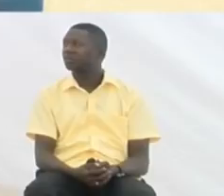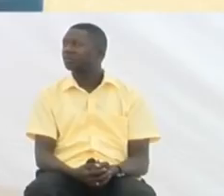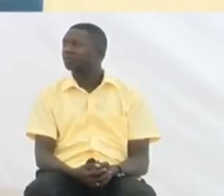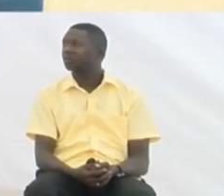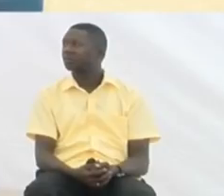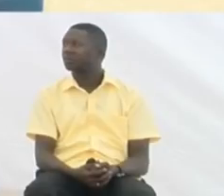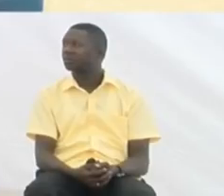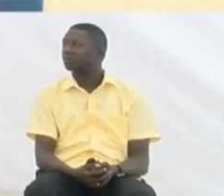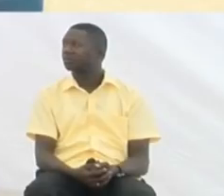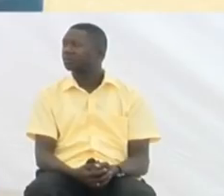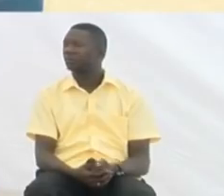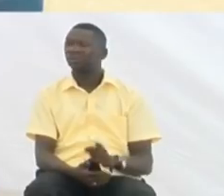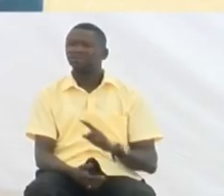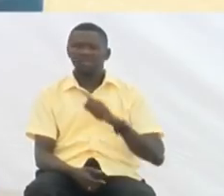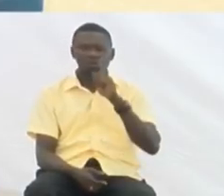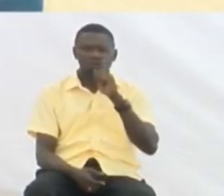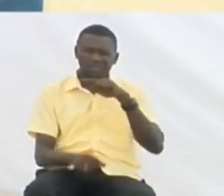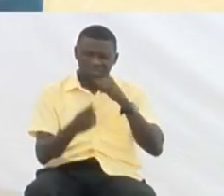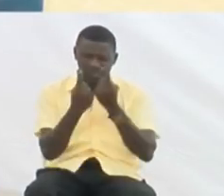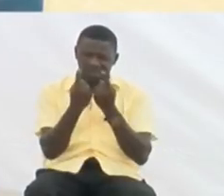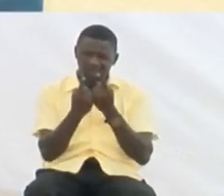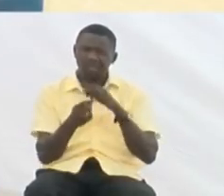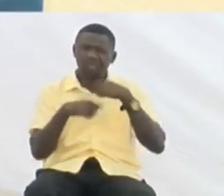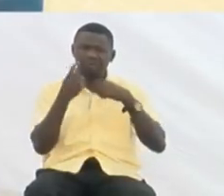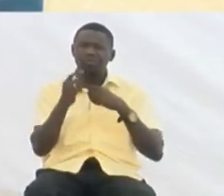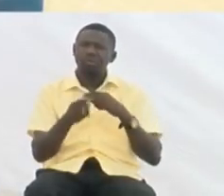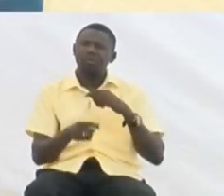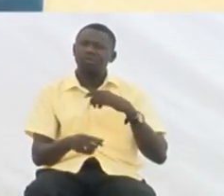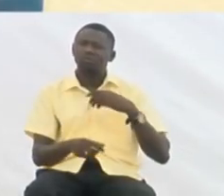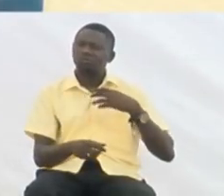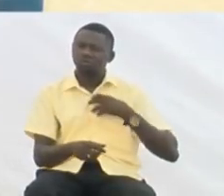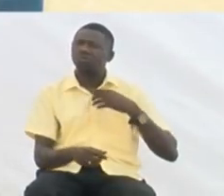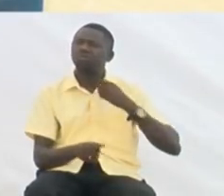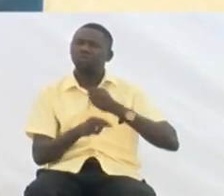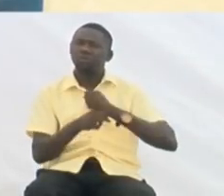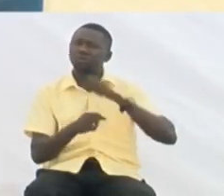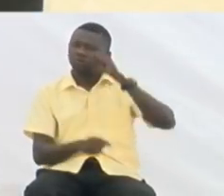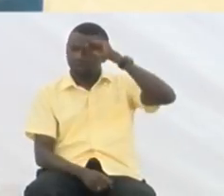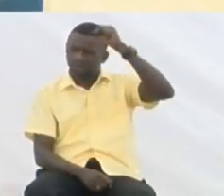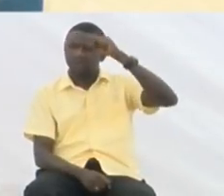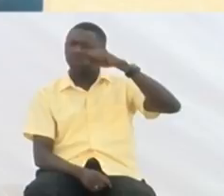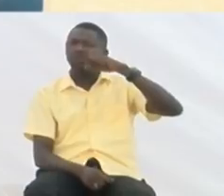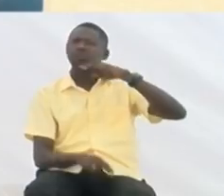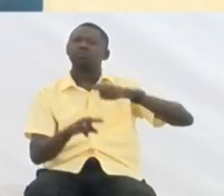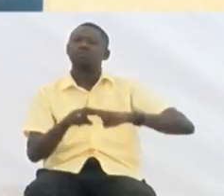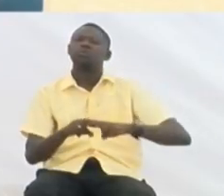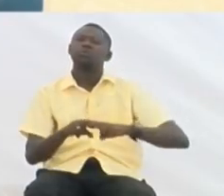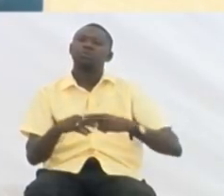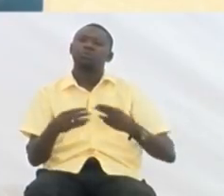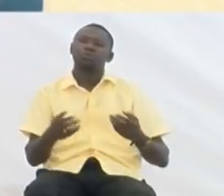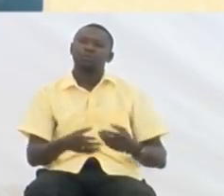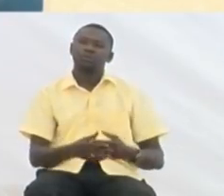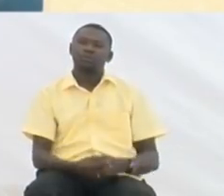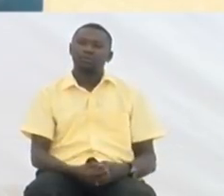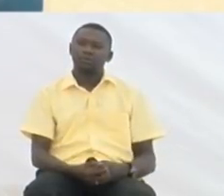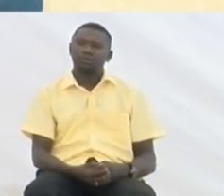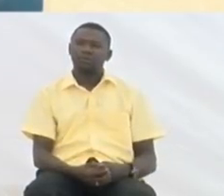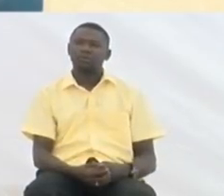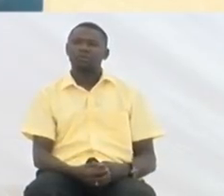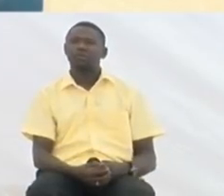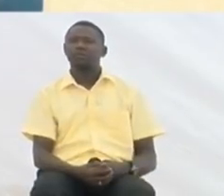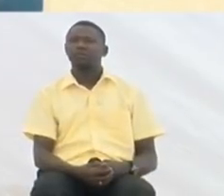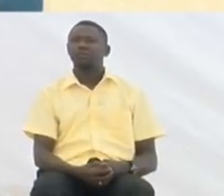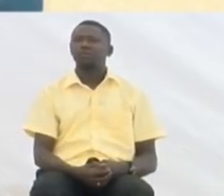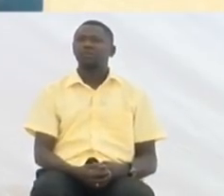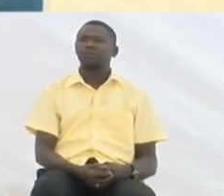Often killing all of Mansayat. That one issue was the presidency. O Mansaya, which is